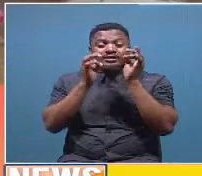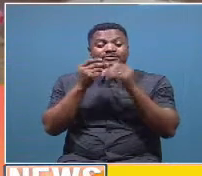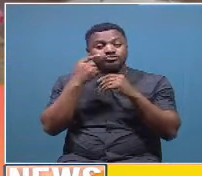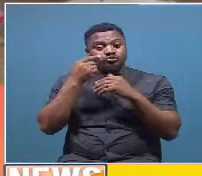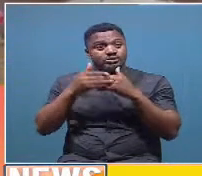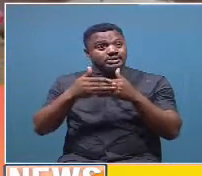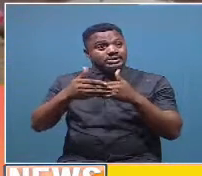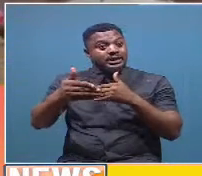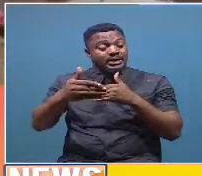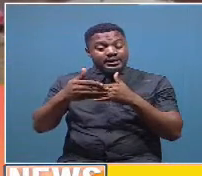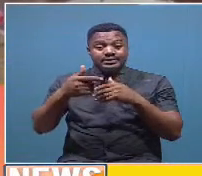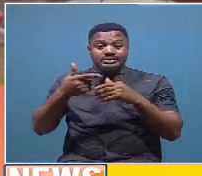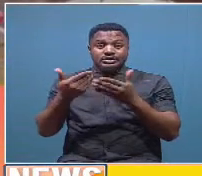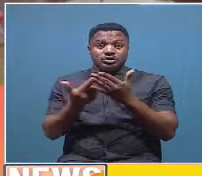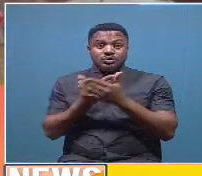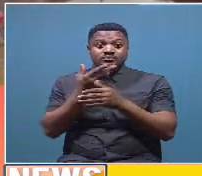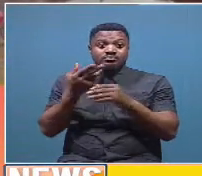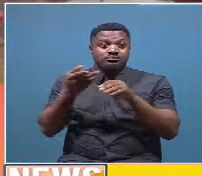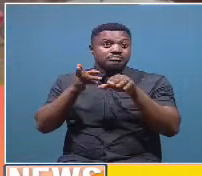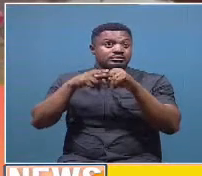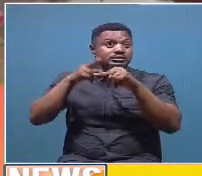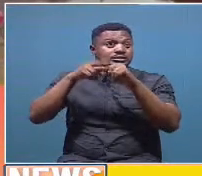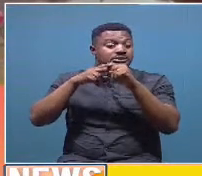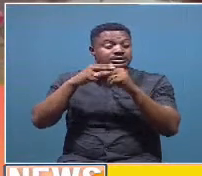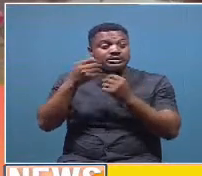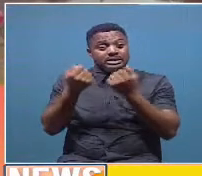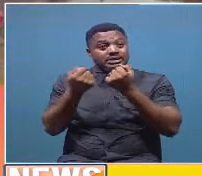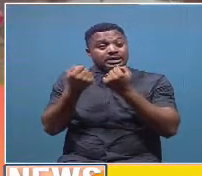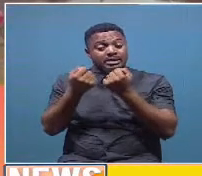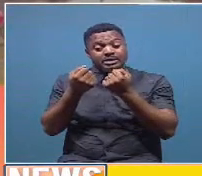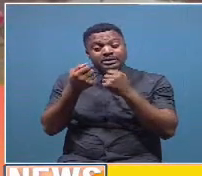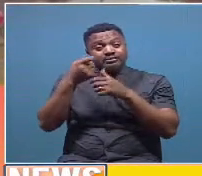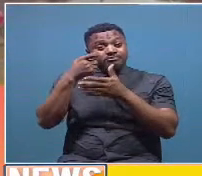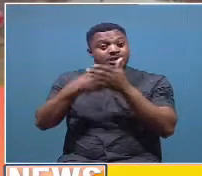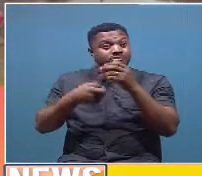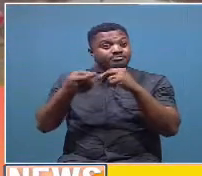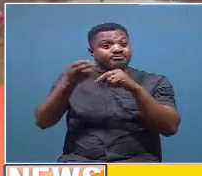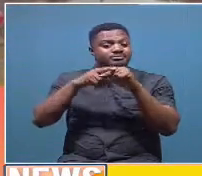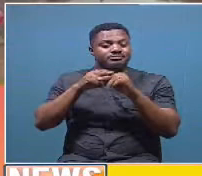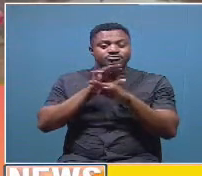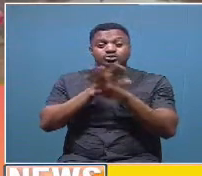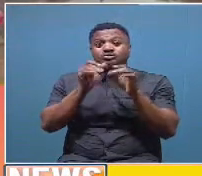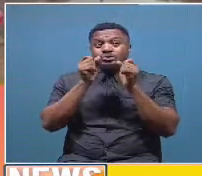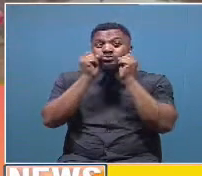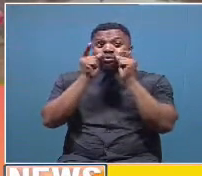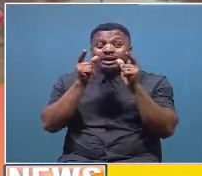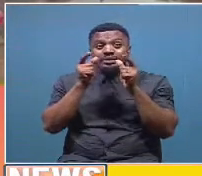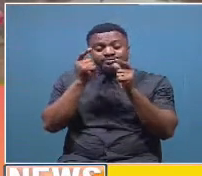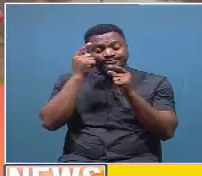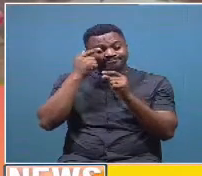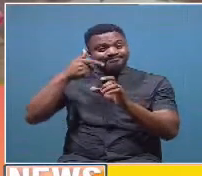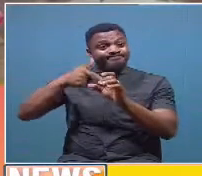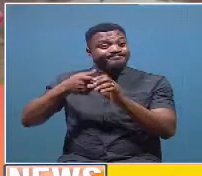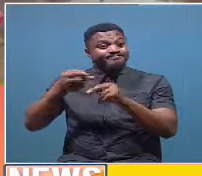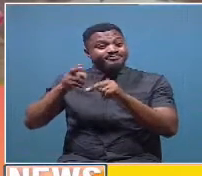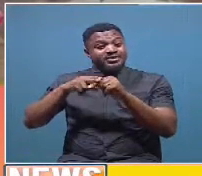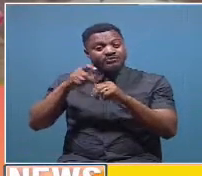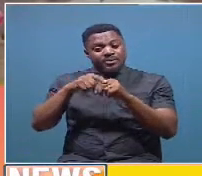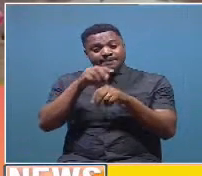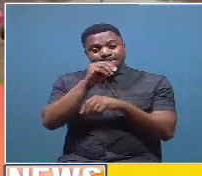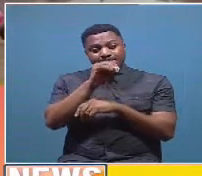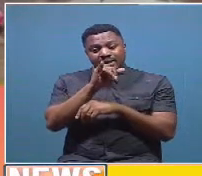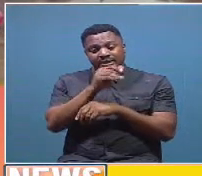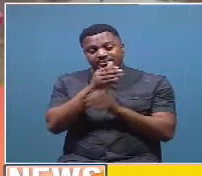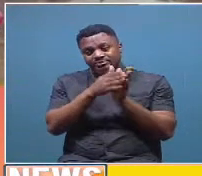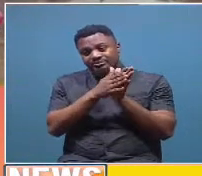Maybe this period is going to be the shortest period between two intervals from May and any